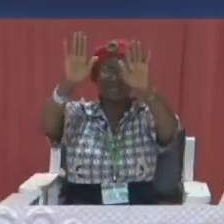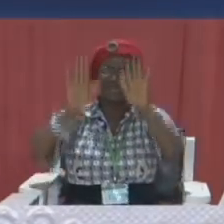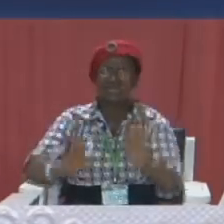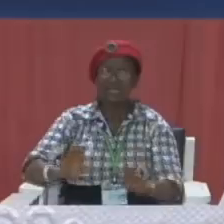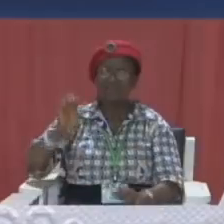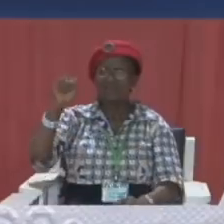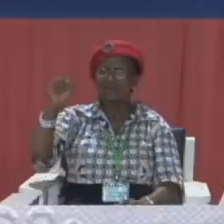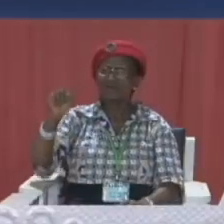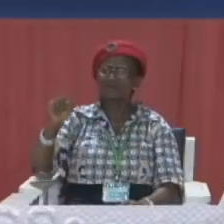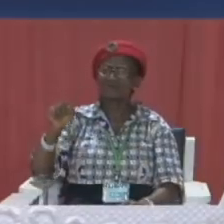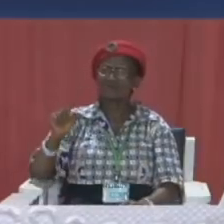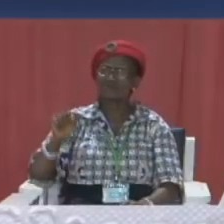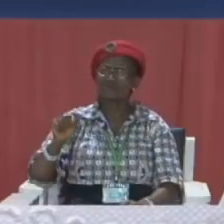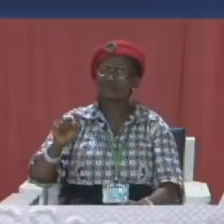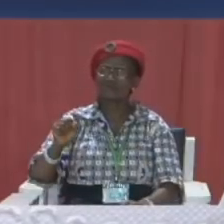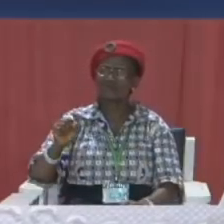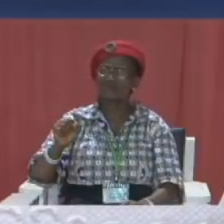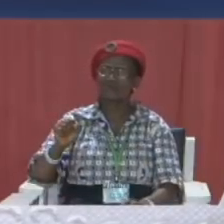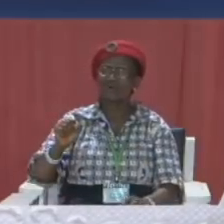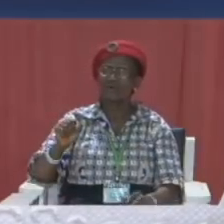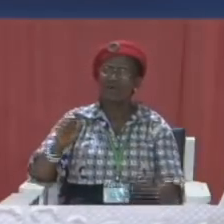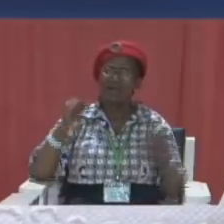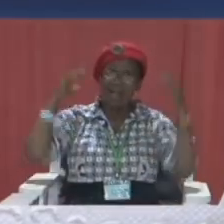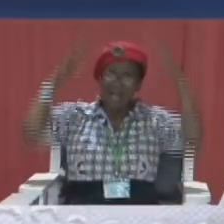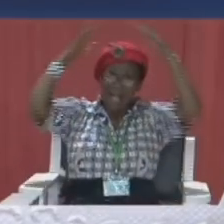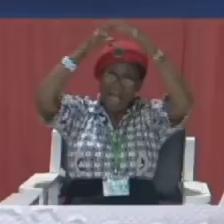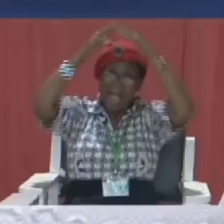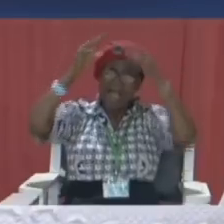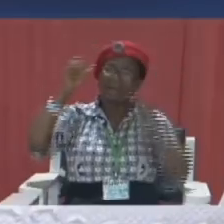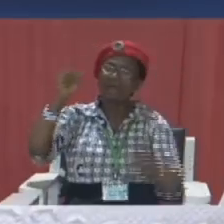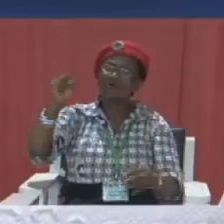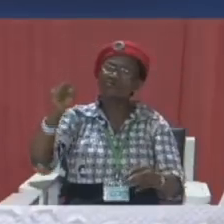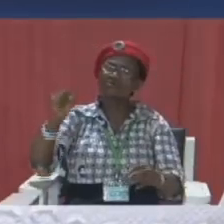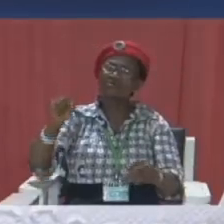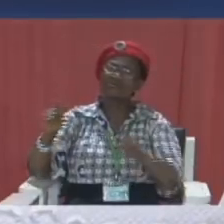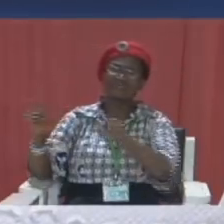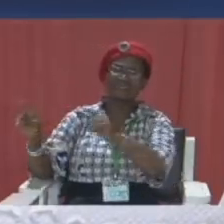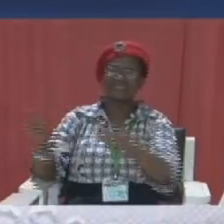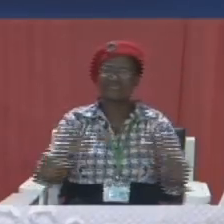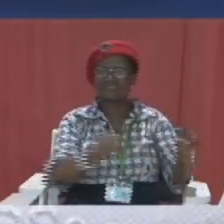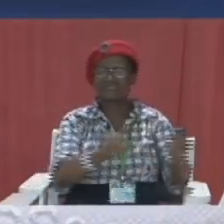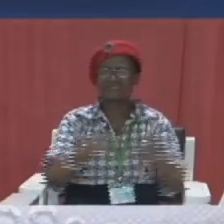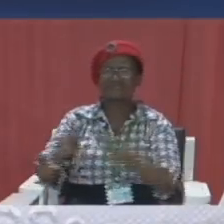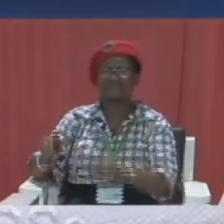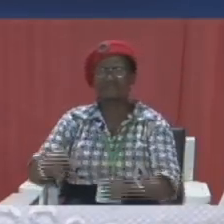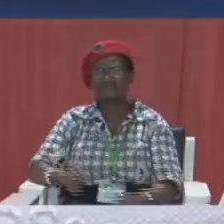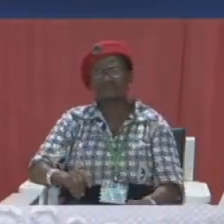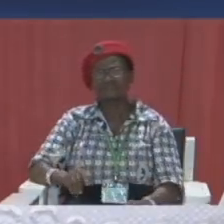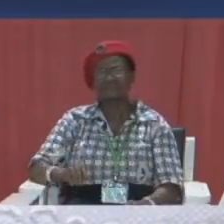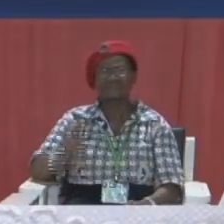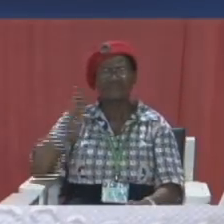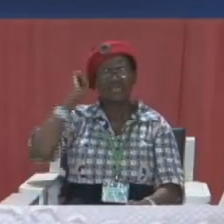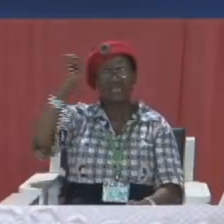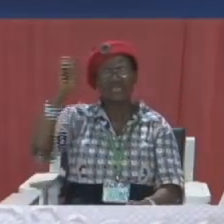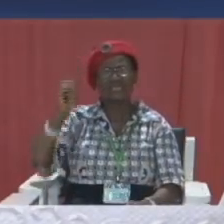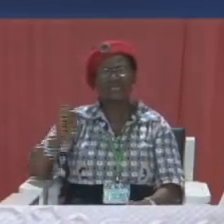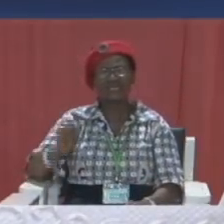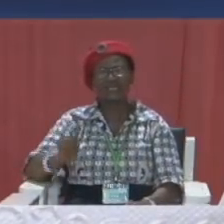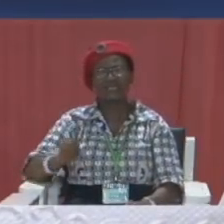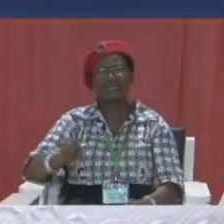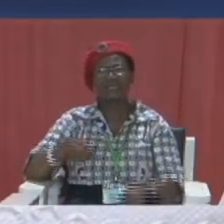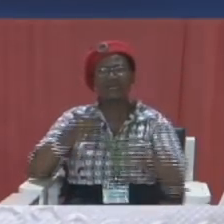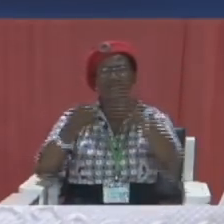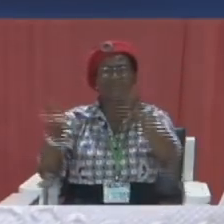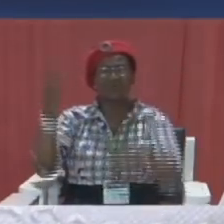hand of the apostles. Ó sọ nípa àwọn iṣẹ́ ìyanu tí àwọn àpọ́stólì ń ṣe. But he went further to say that in the case